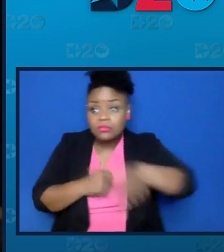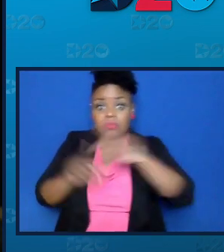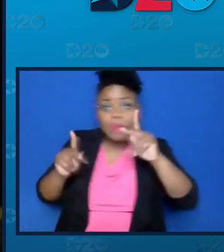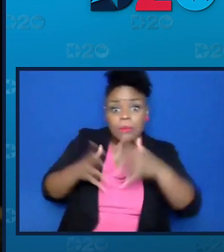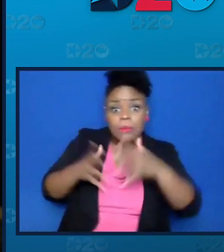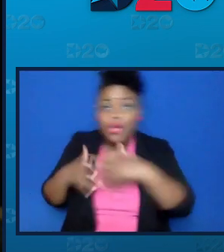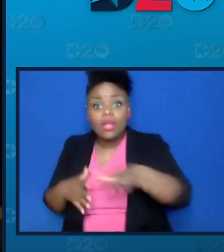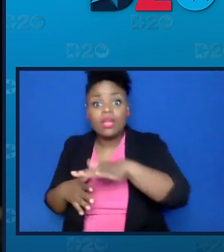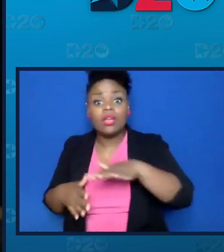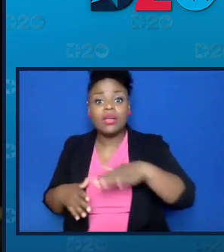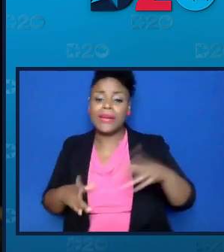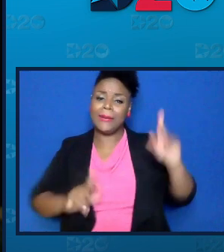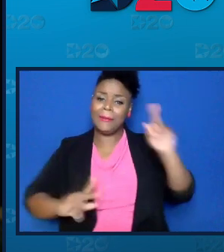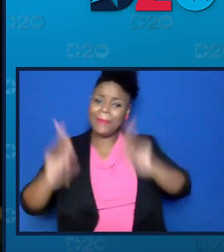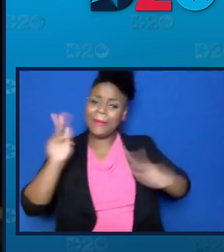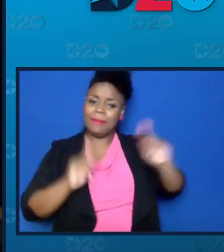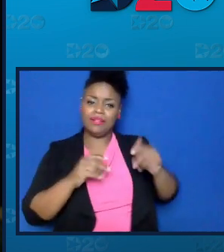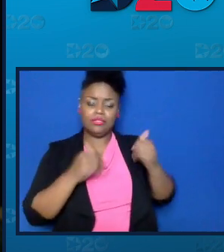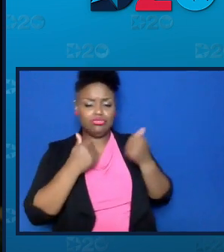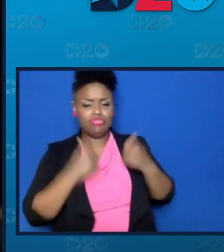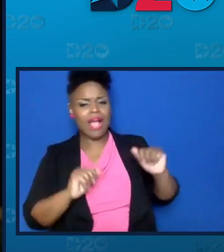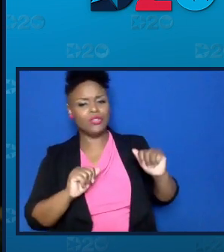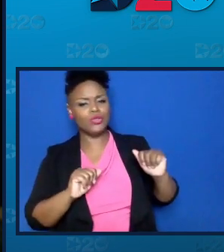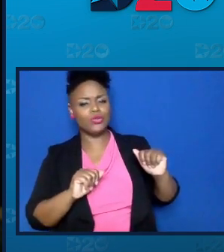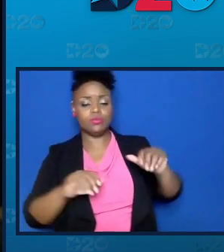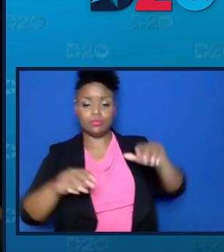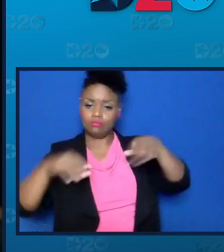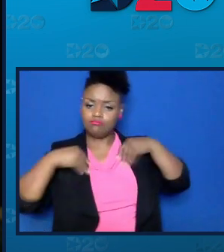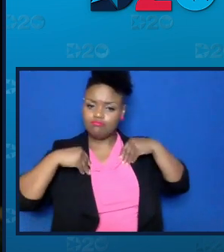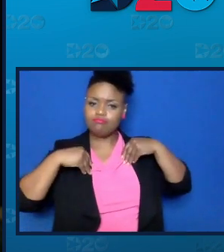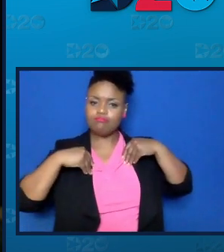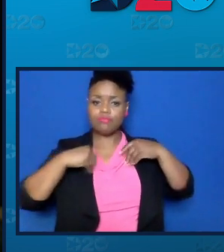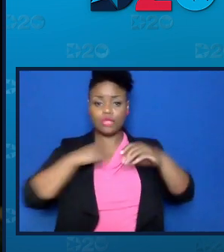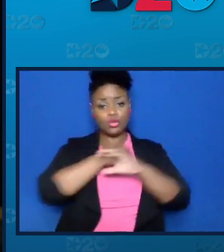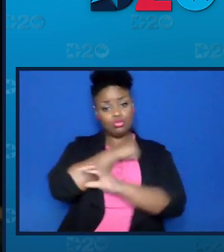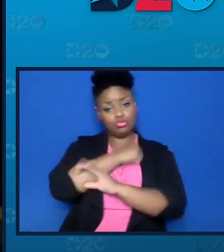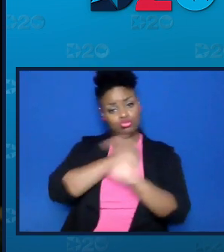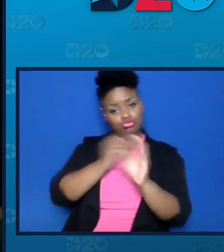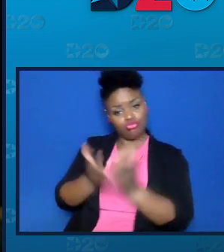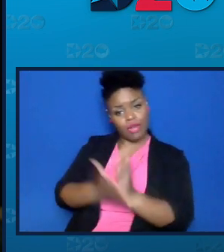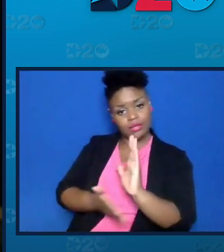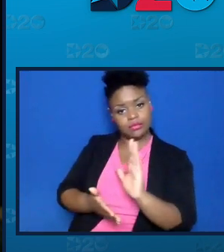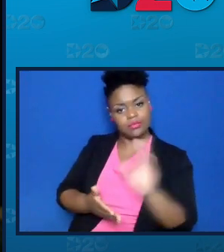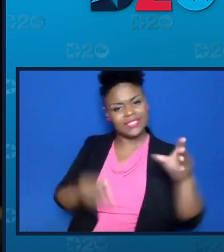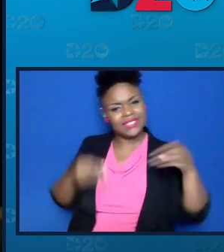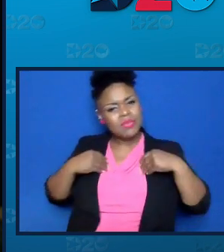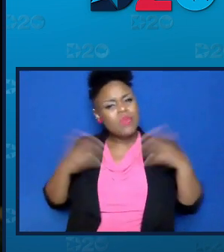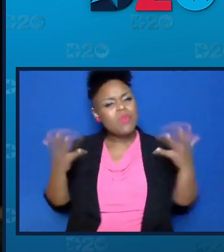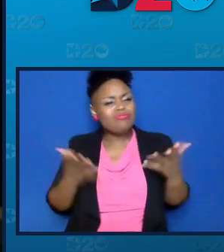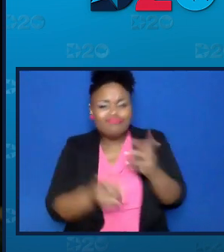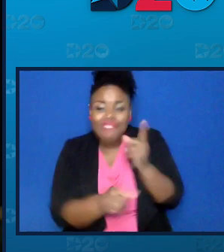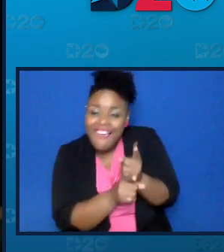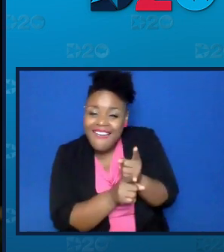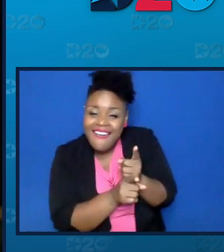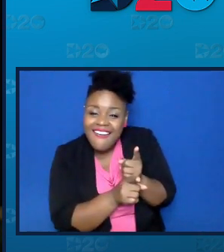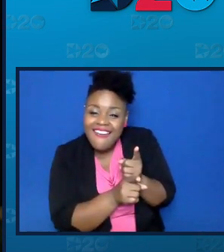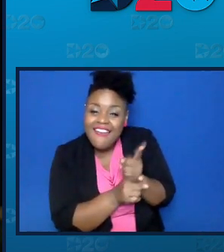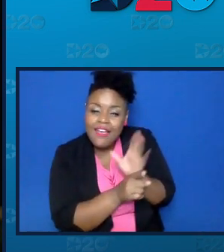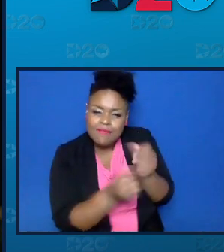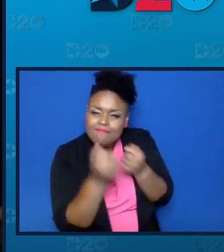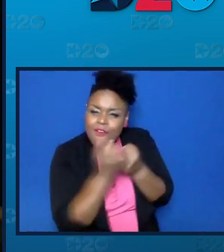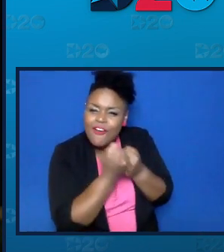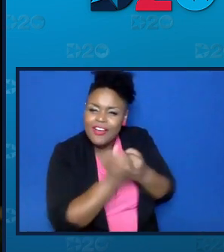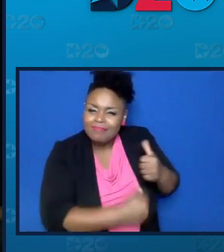rights. Joe Biden would stand up for what's right, stand tall for our troops, and stand strong against our